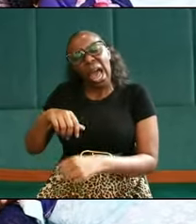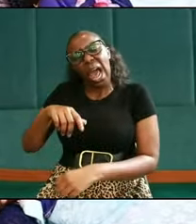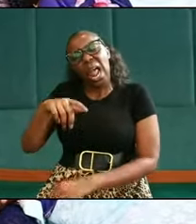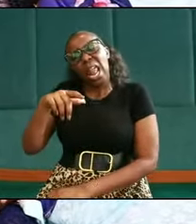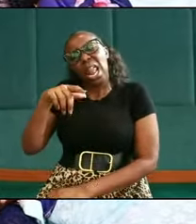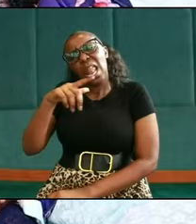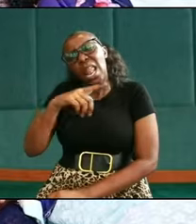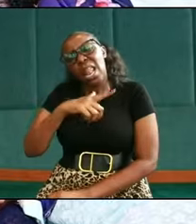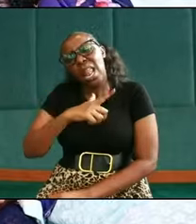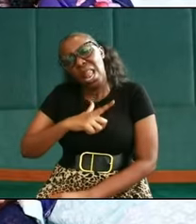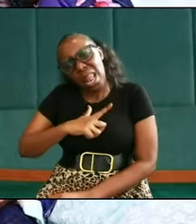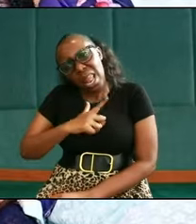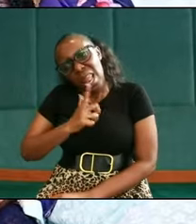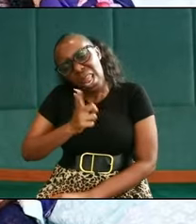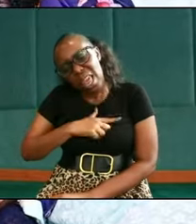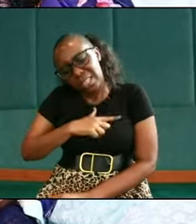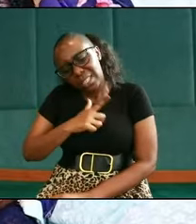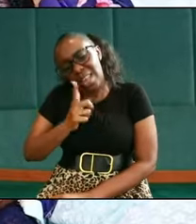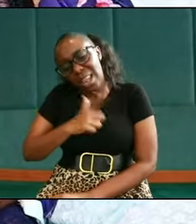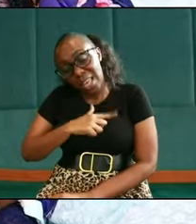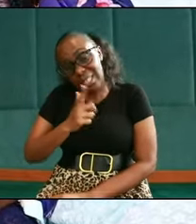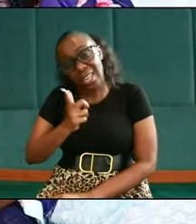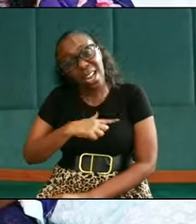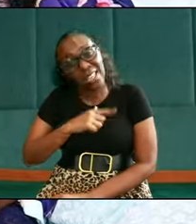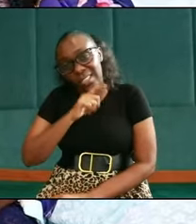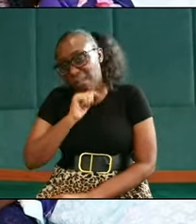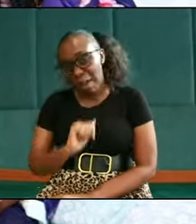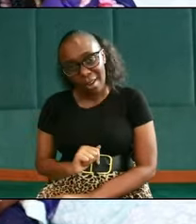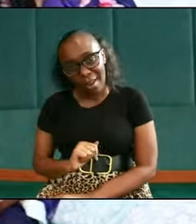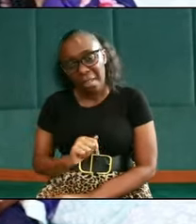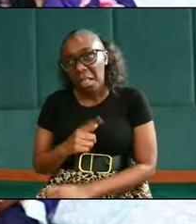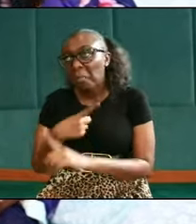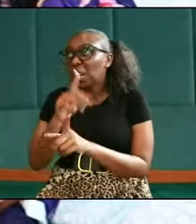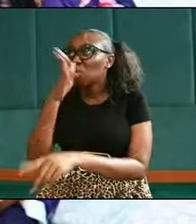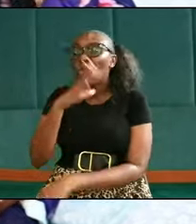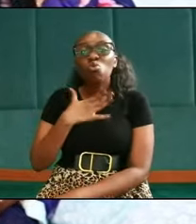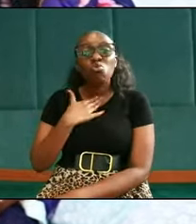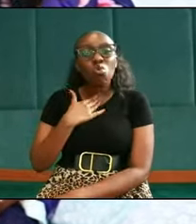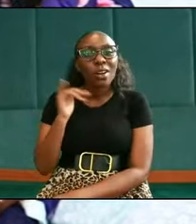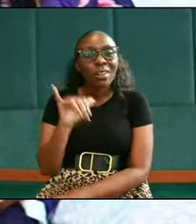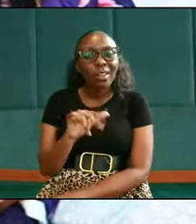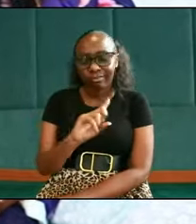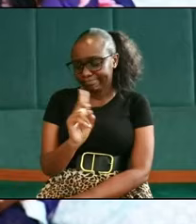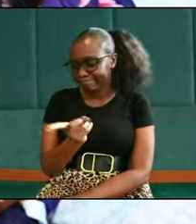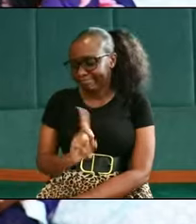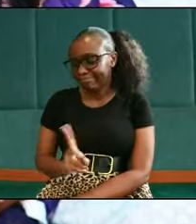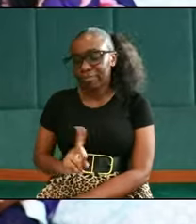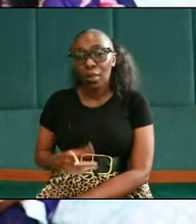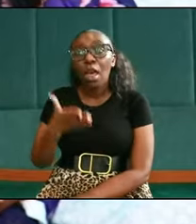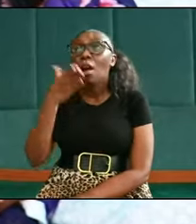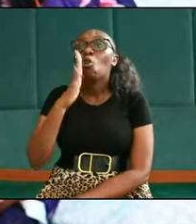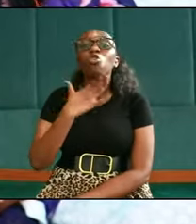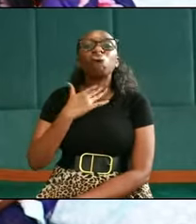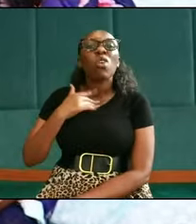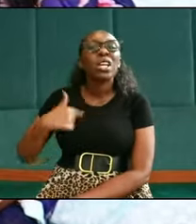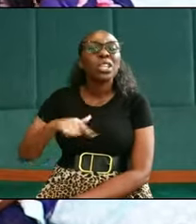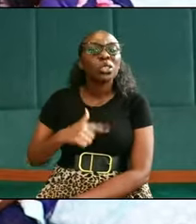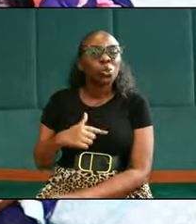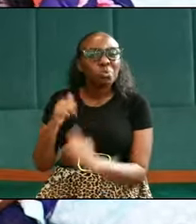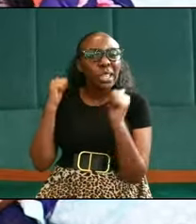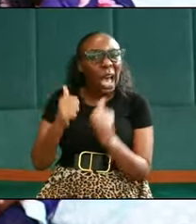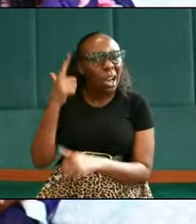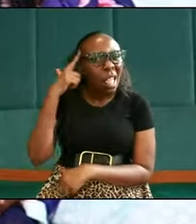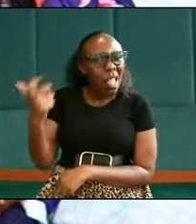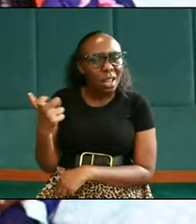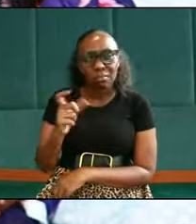lazy man, a difficult man. God does not want us to be lazy. God does not want us to be difficult.